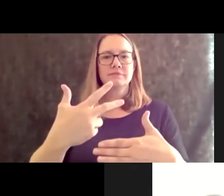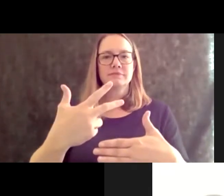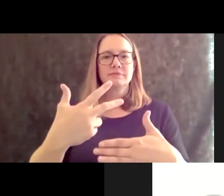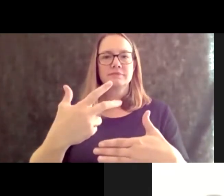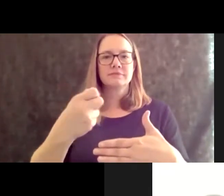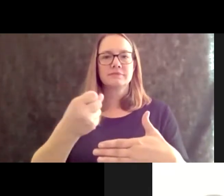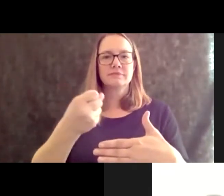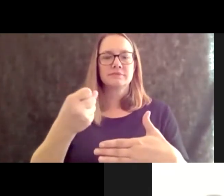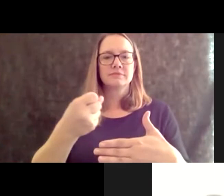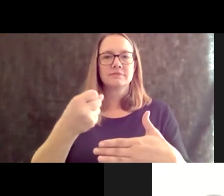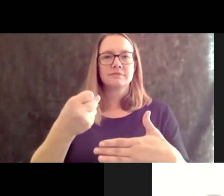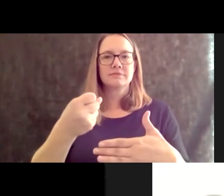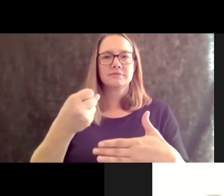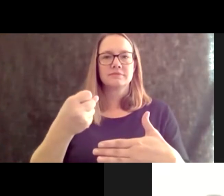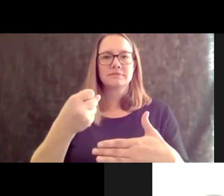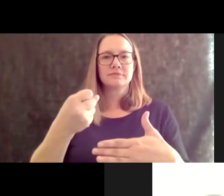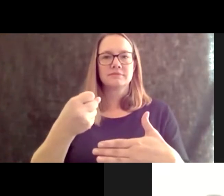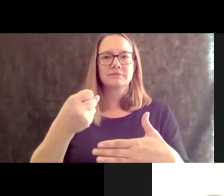hold,